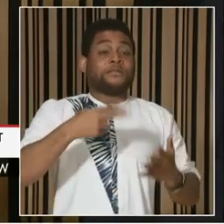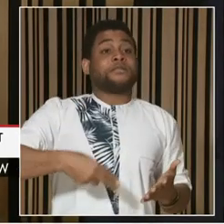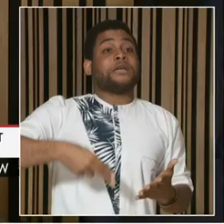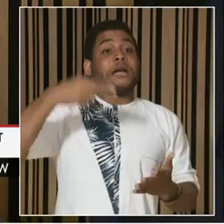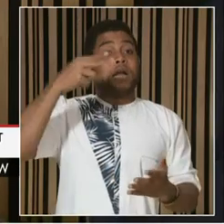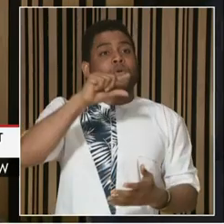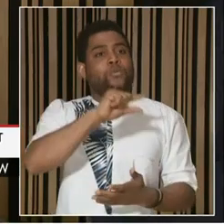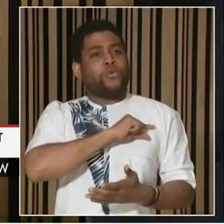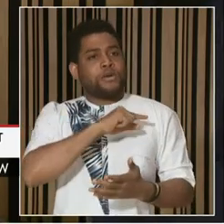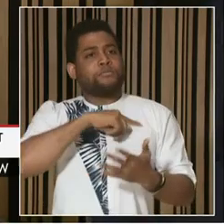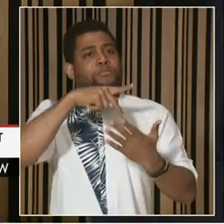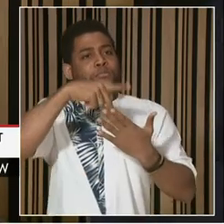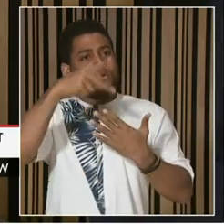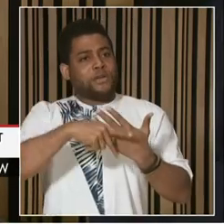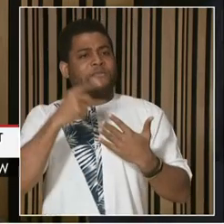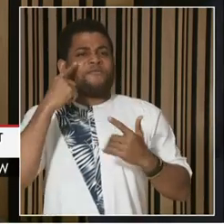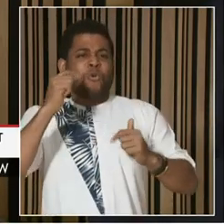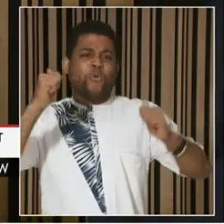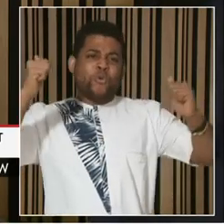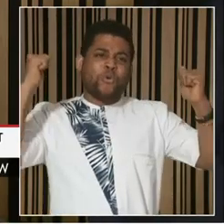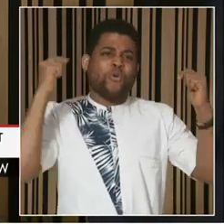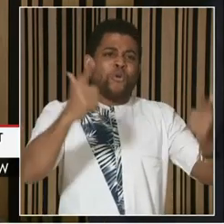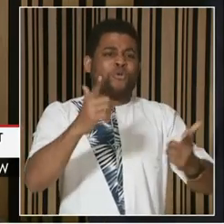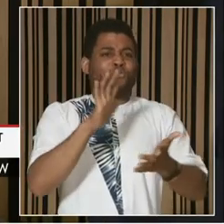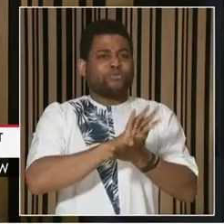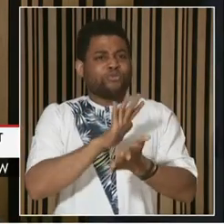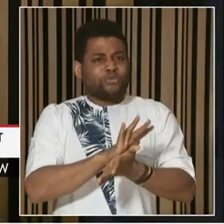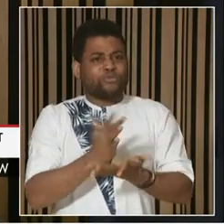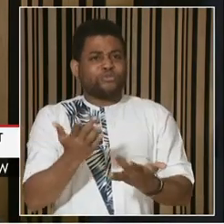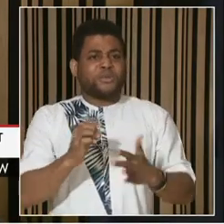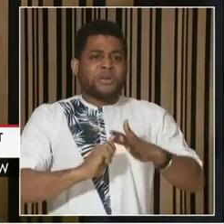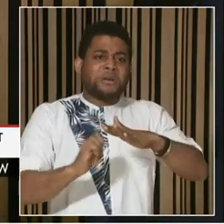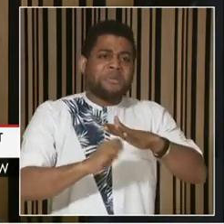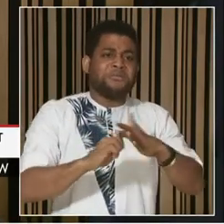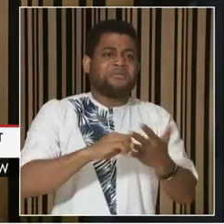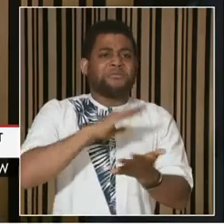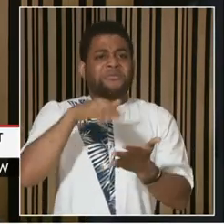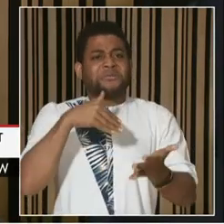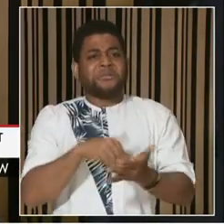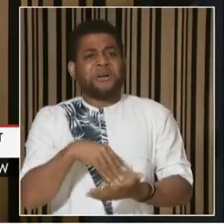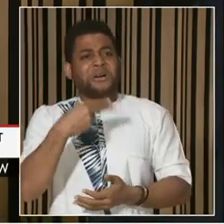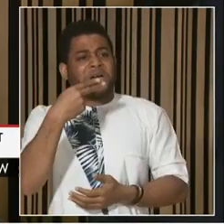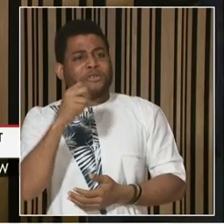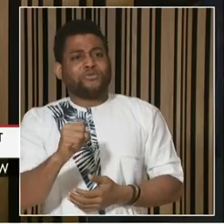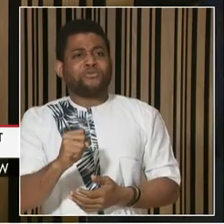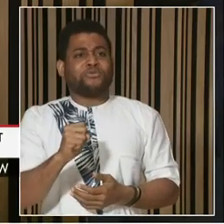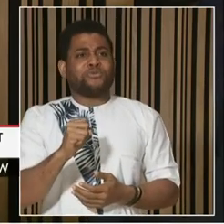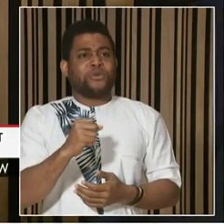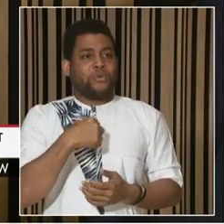that all of the schools, the neighboring elementary, middle, and high schools don't currently have all of them, and so this will provide